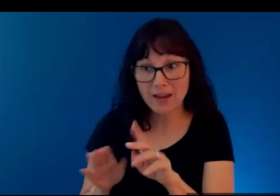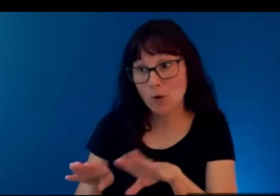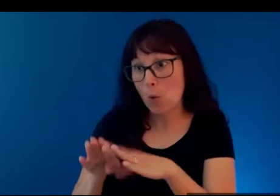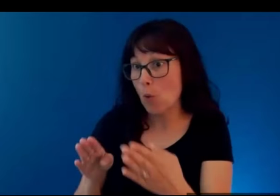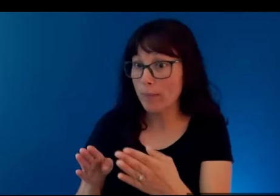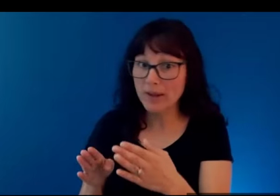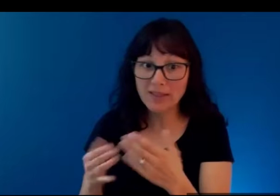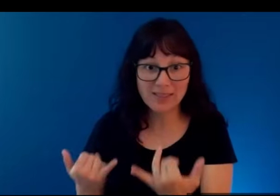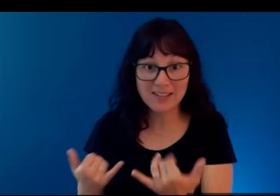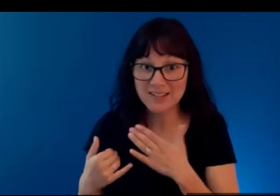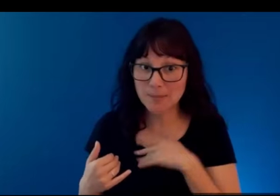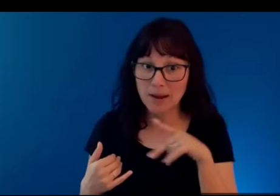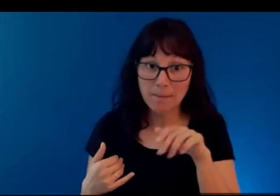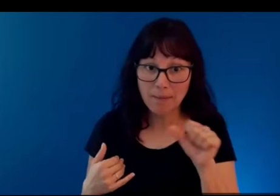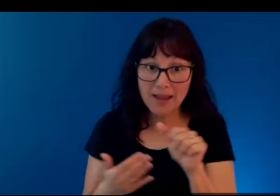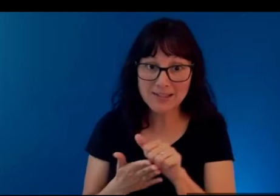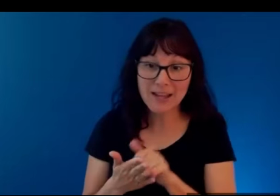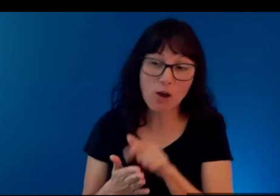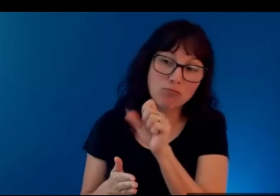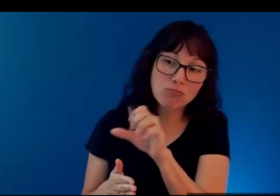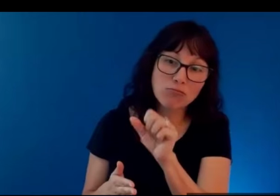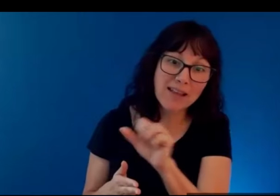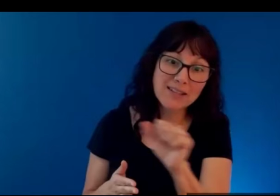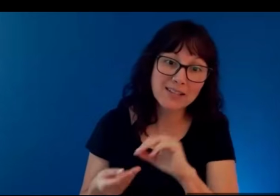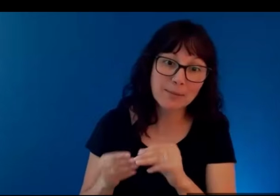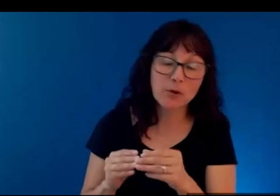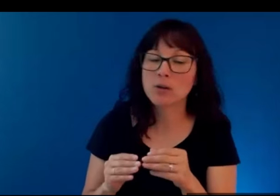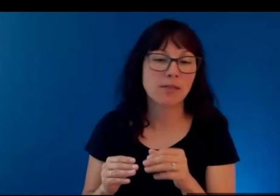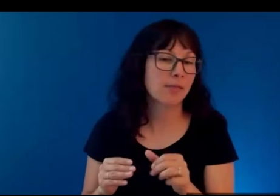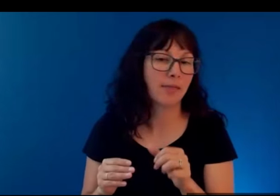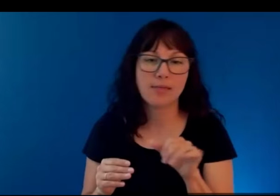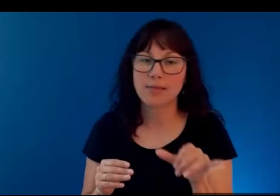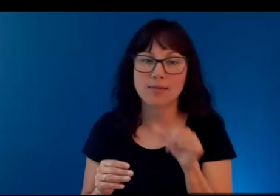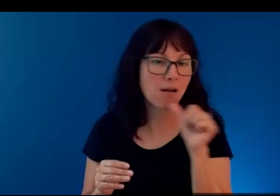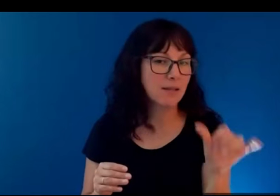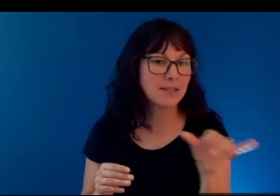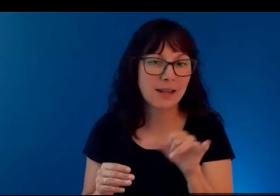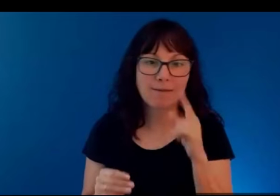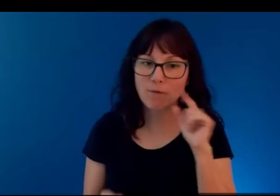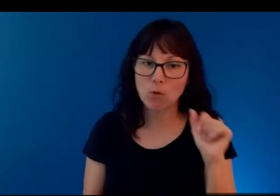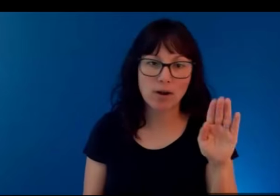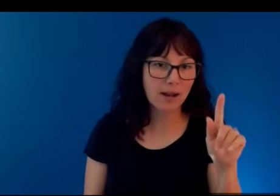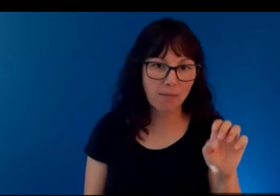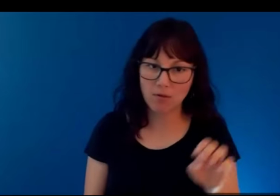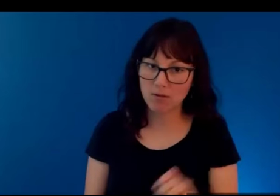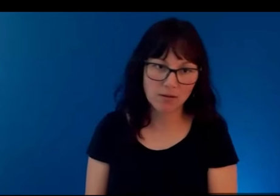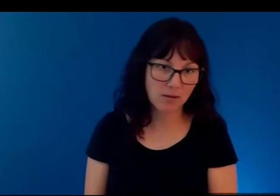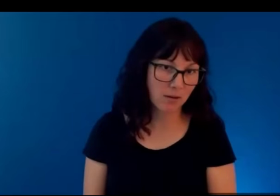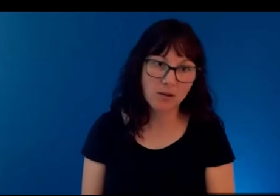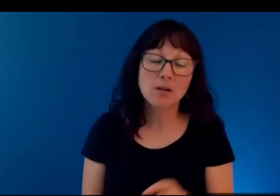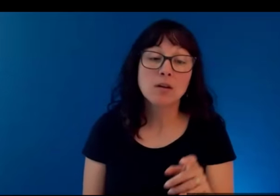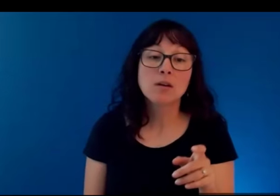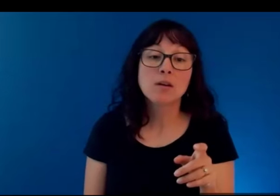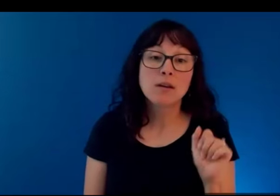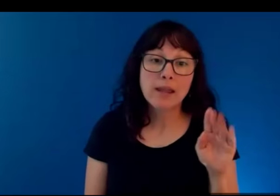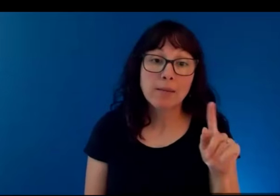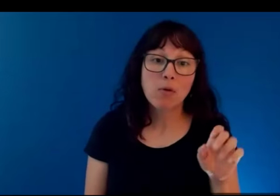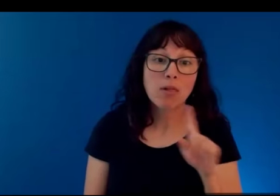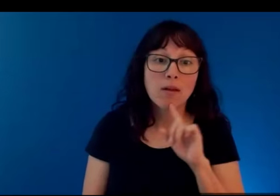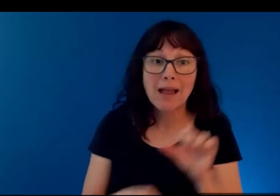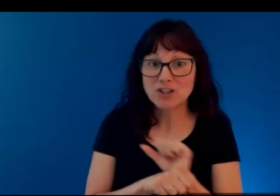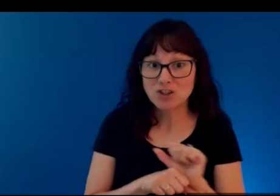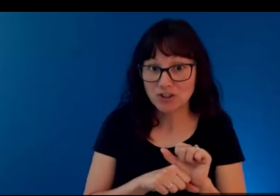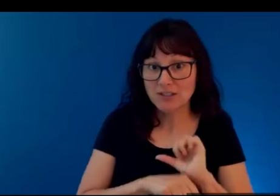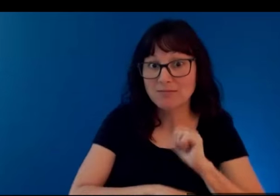and you give Social Security the account number. That's not how ABLE accounts work. You actually establish these